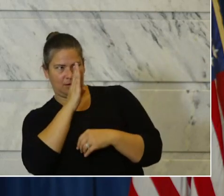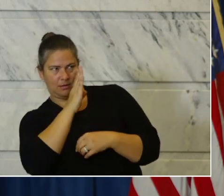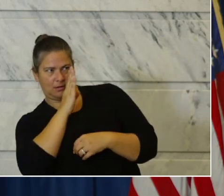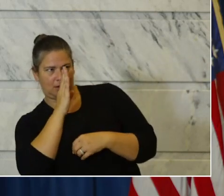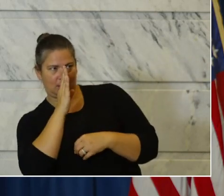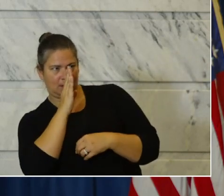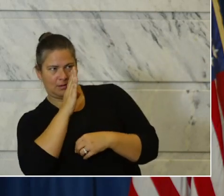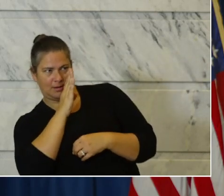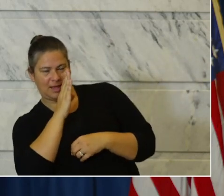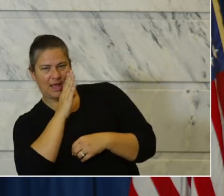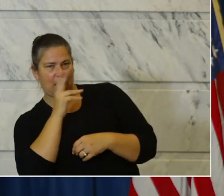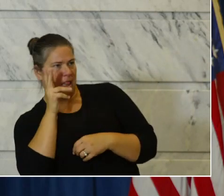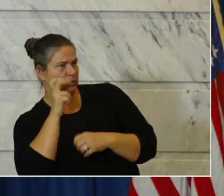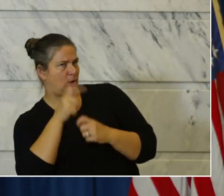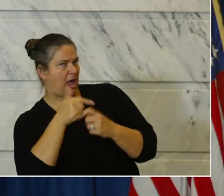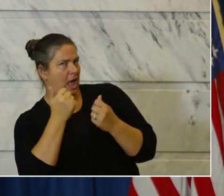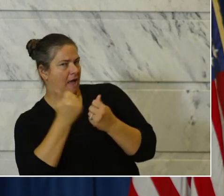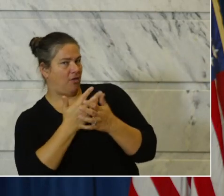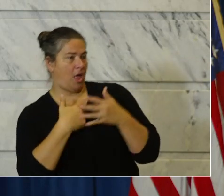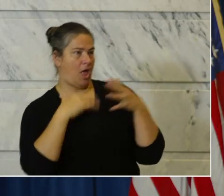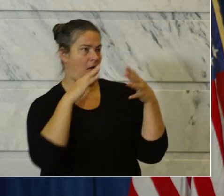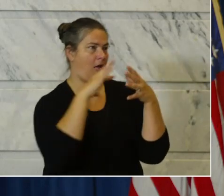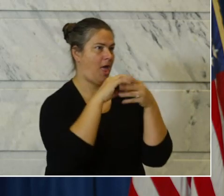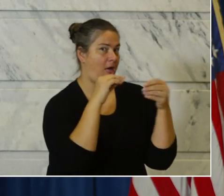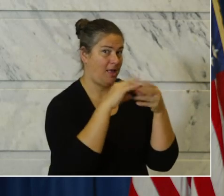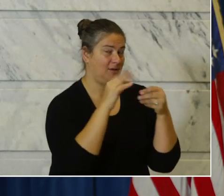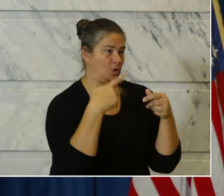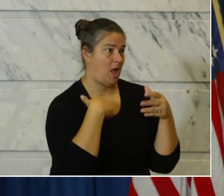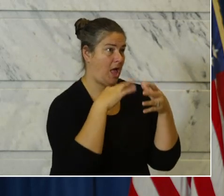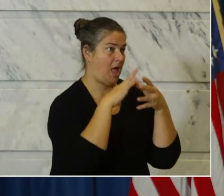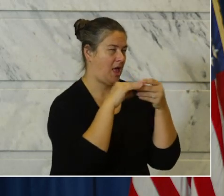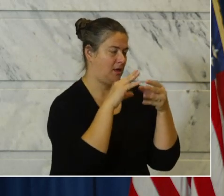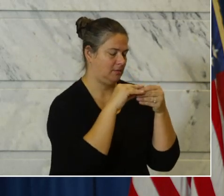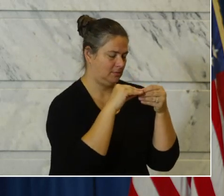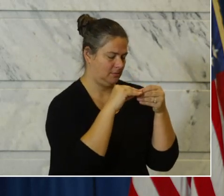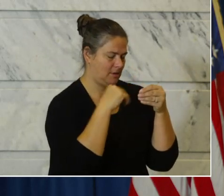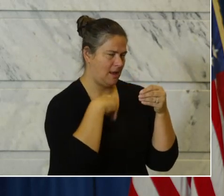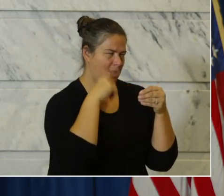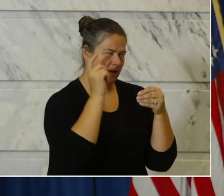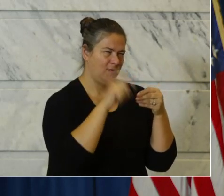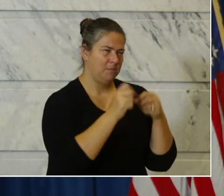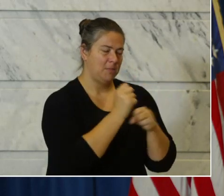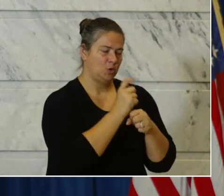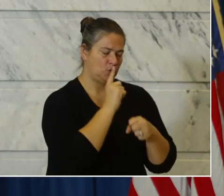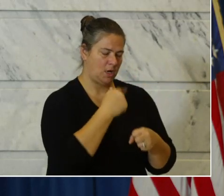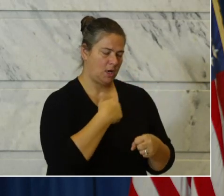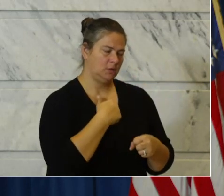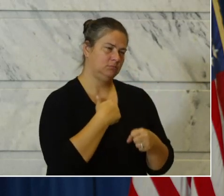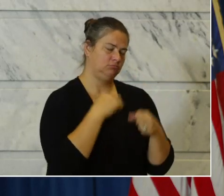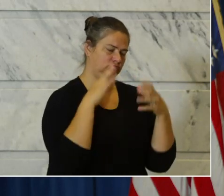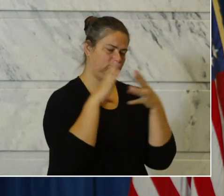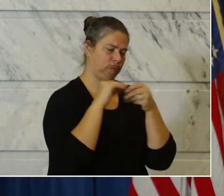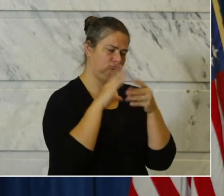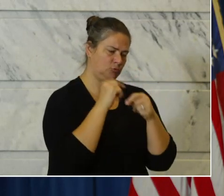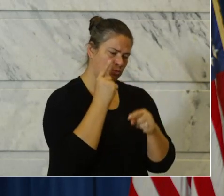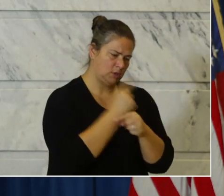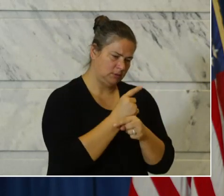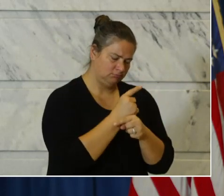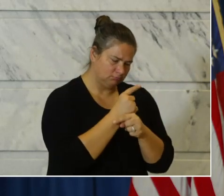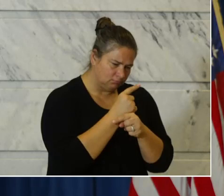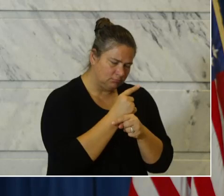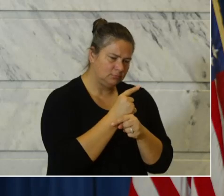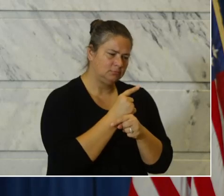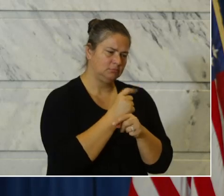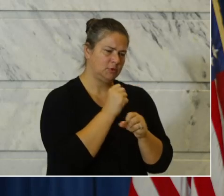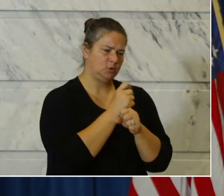so we got to really make sure in our heart and in our mind, we're not just saying the right things, but we believe them. And